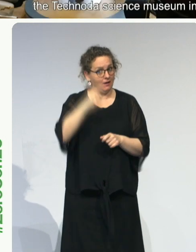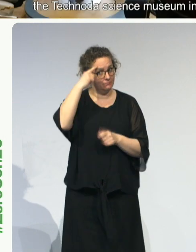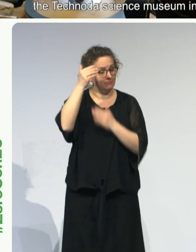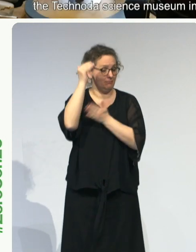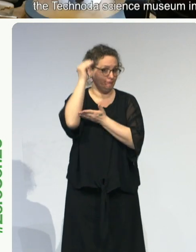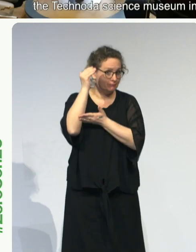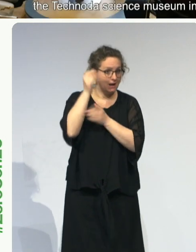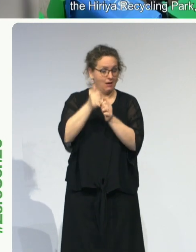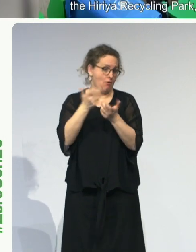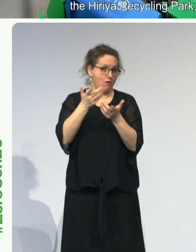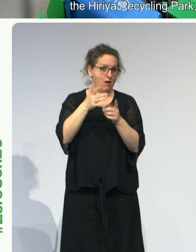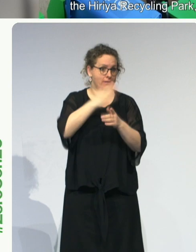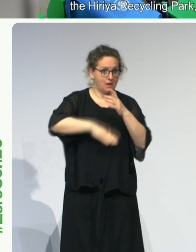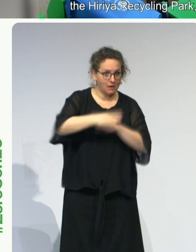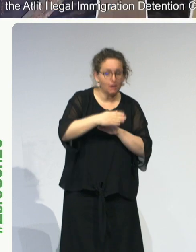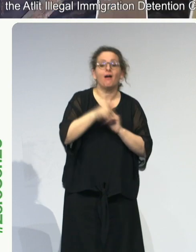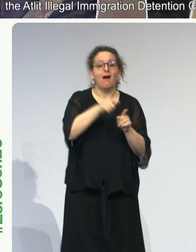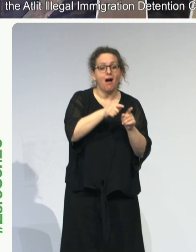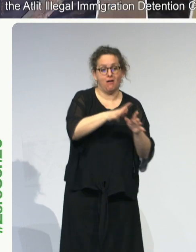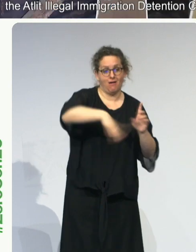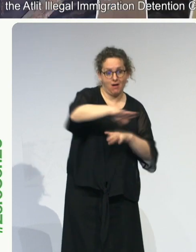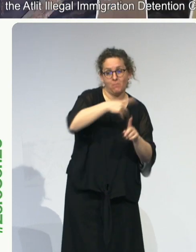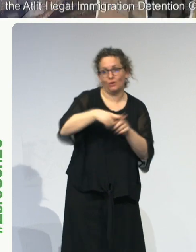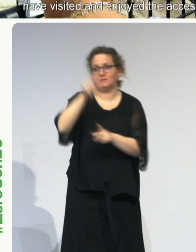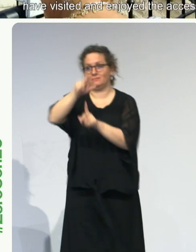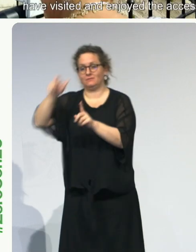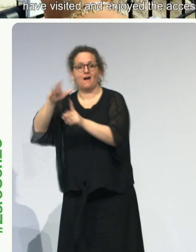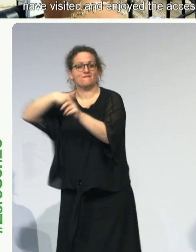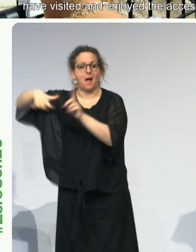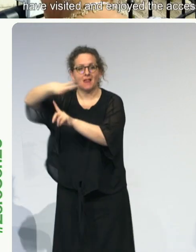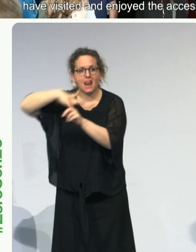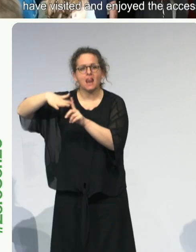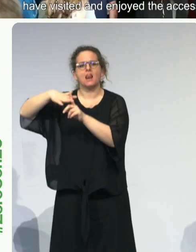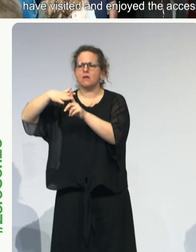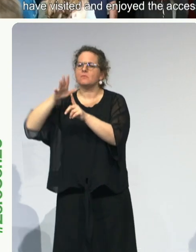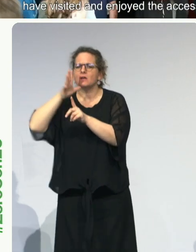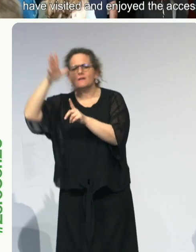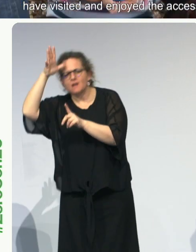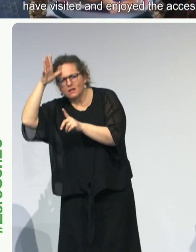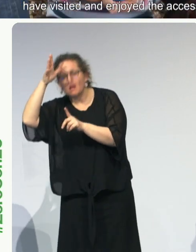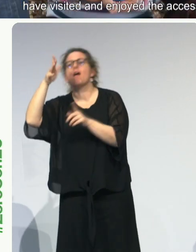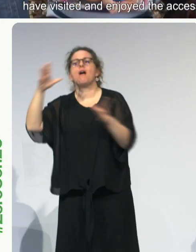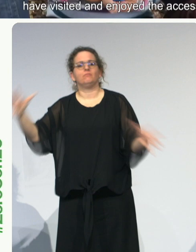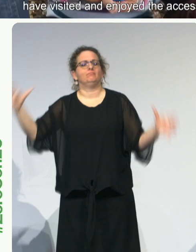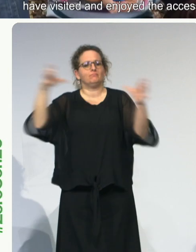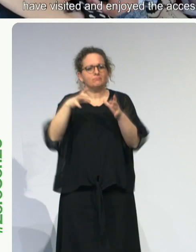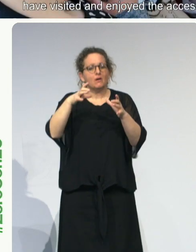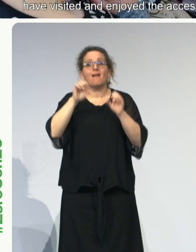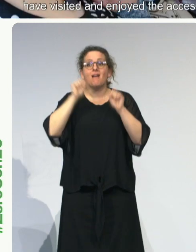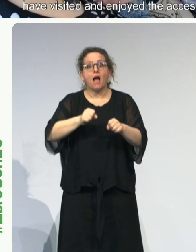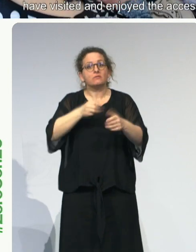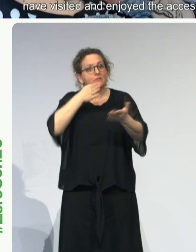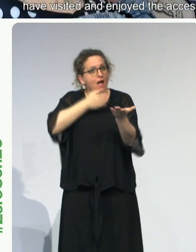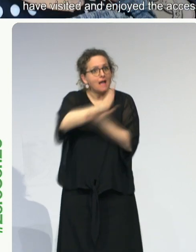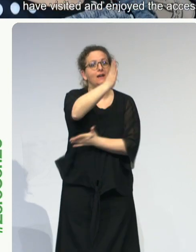families. Providing training and support, it started a national program to make museums and leisure sites accessible for persons